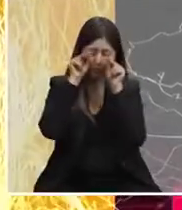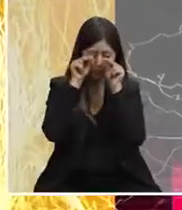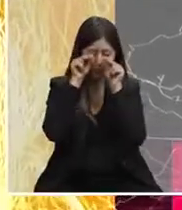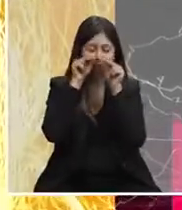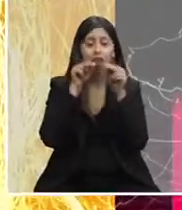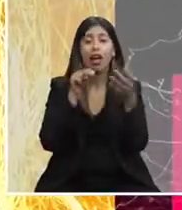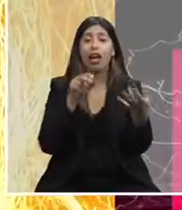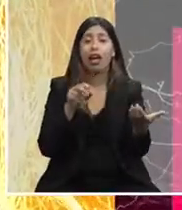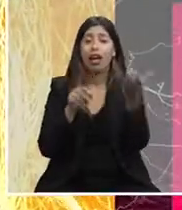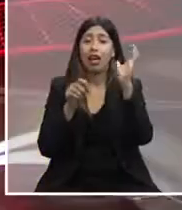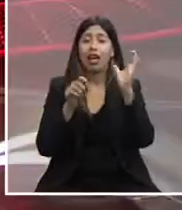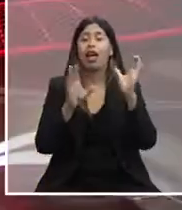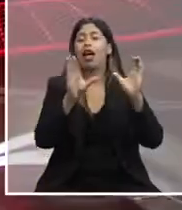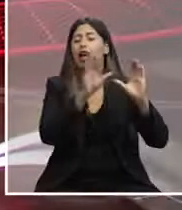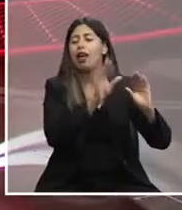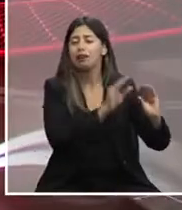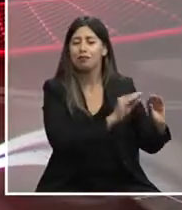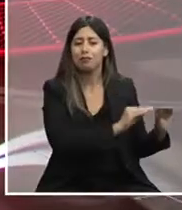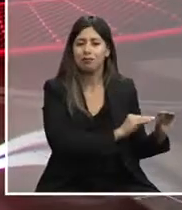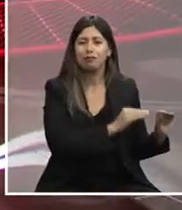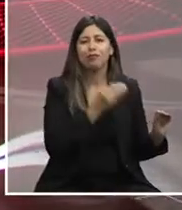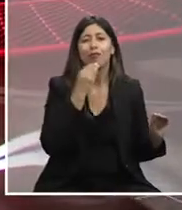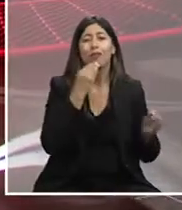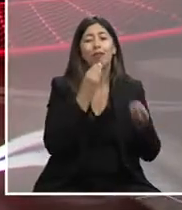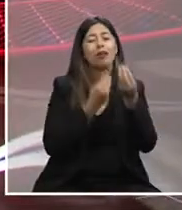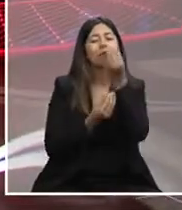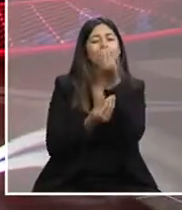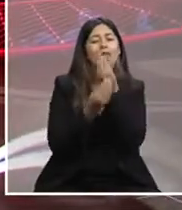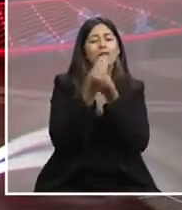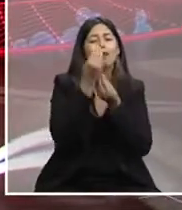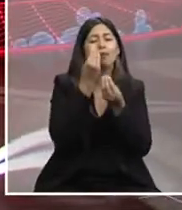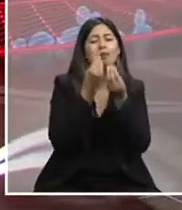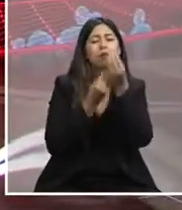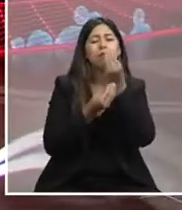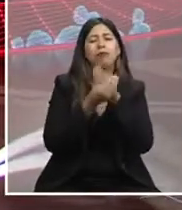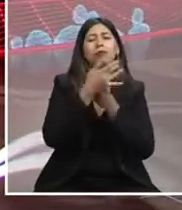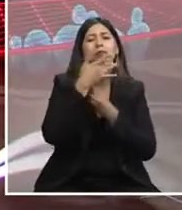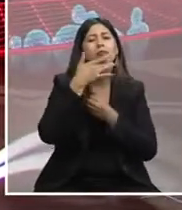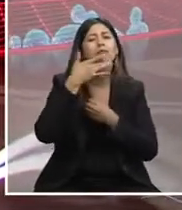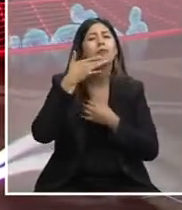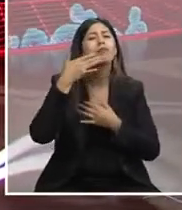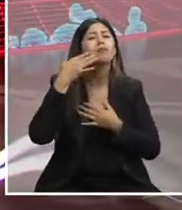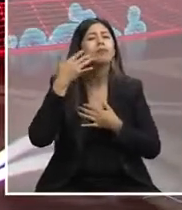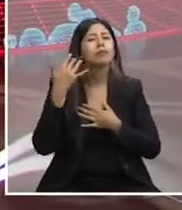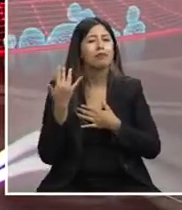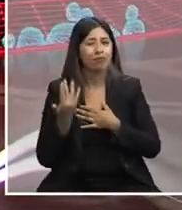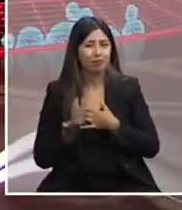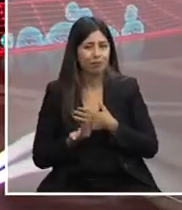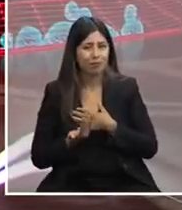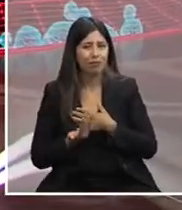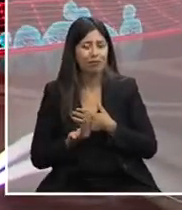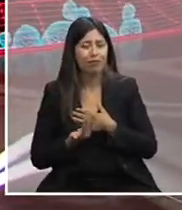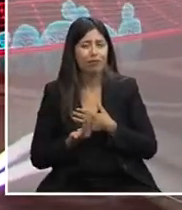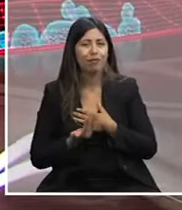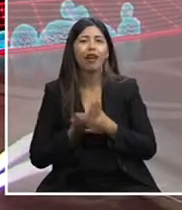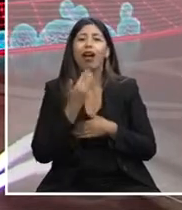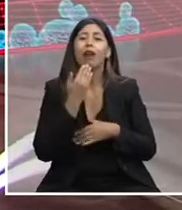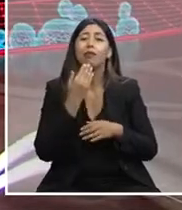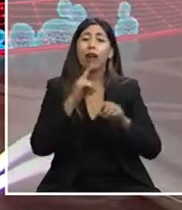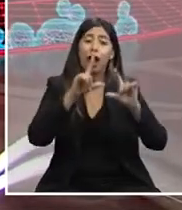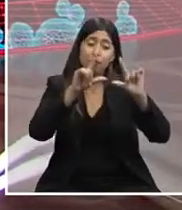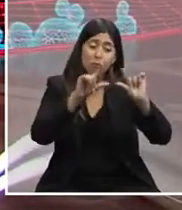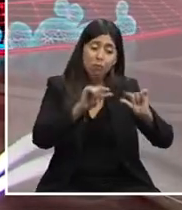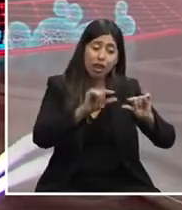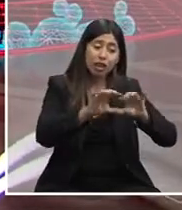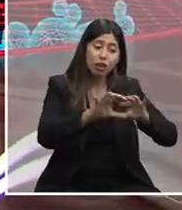All this allows us to eat less in quantity while having more pleasure. Today,